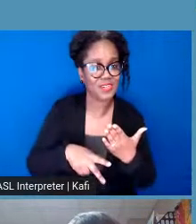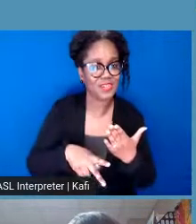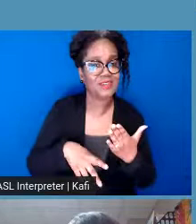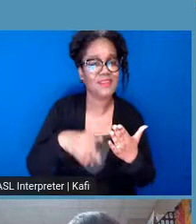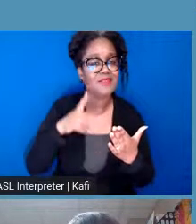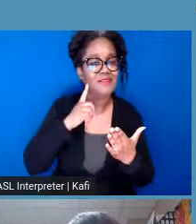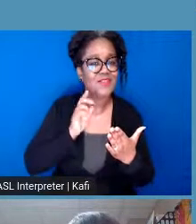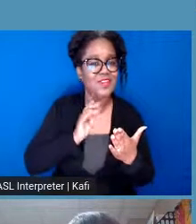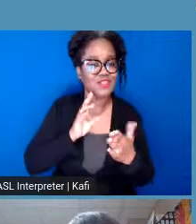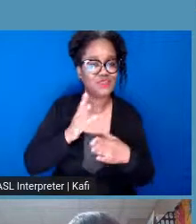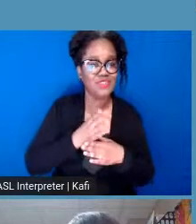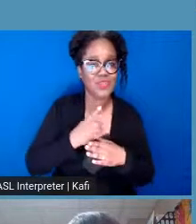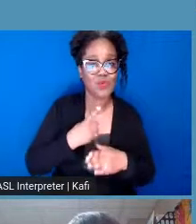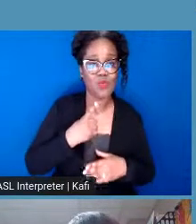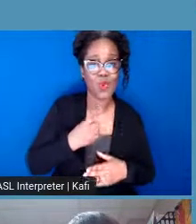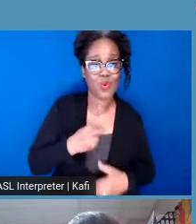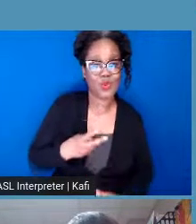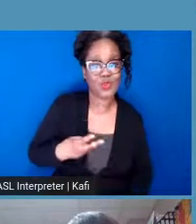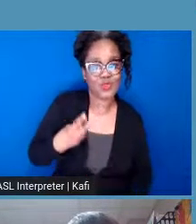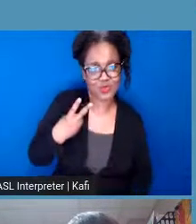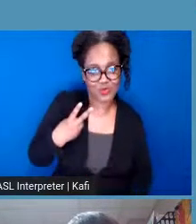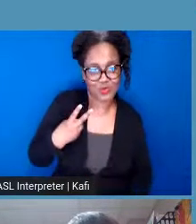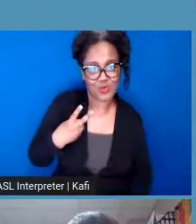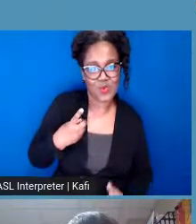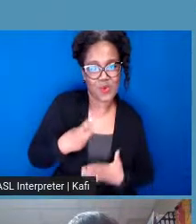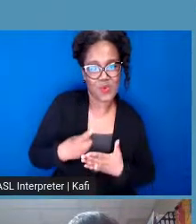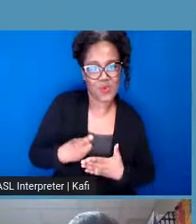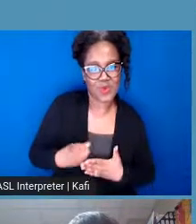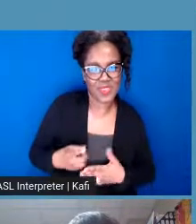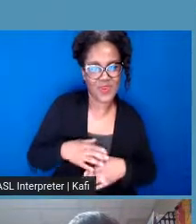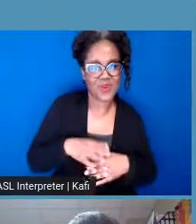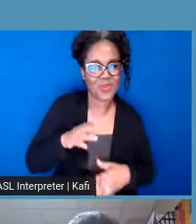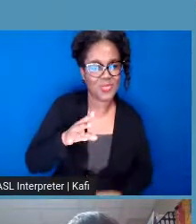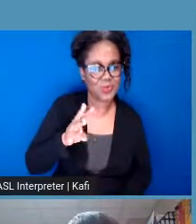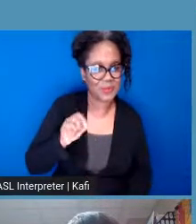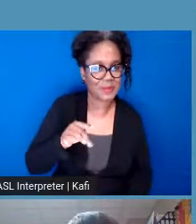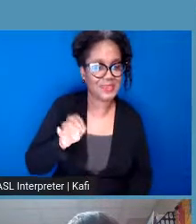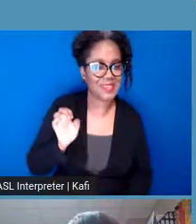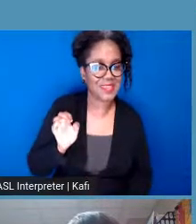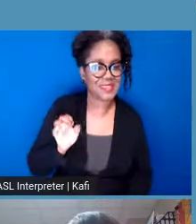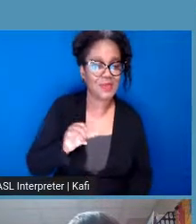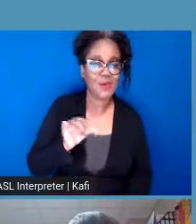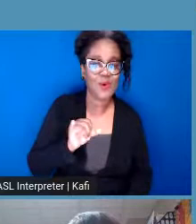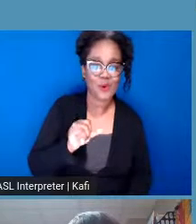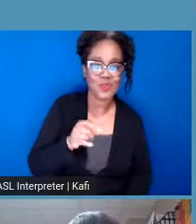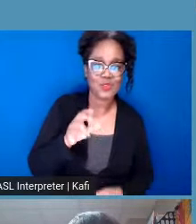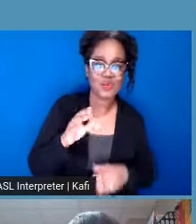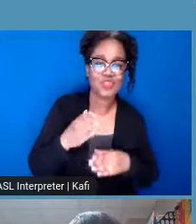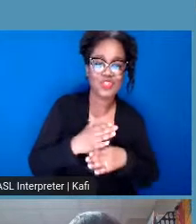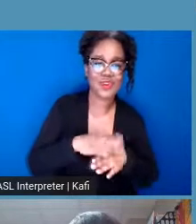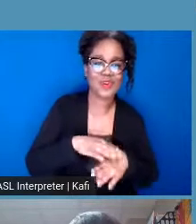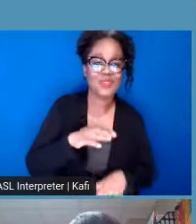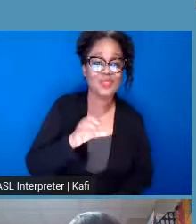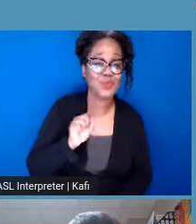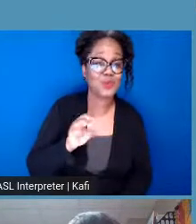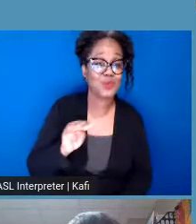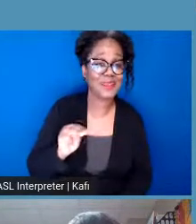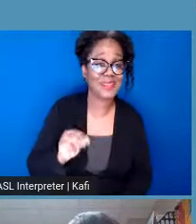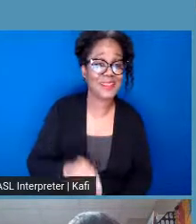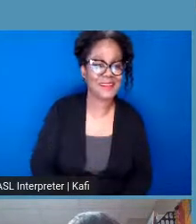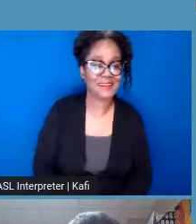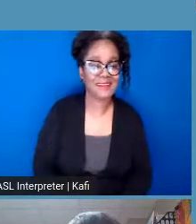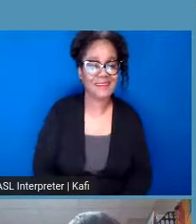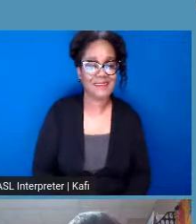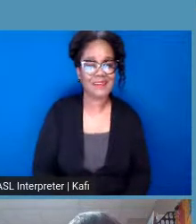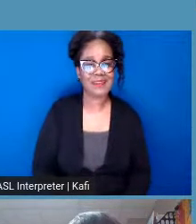objects per week on the website, and she would share them via social media. So my role for this piece,